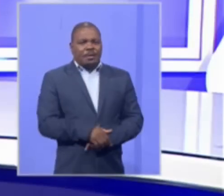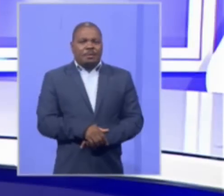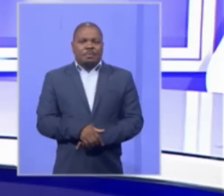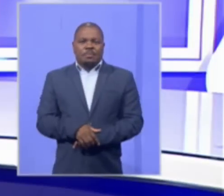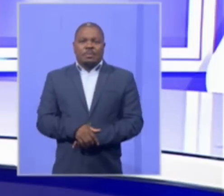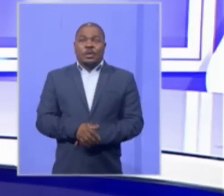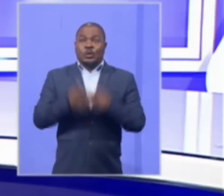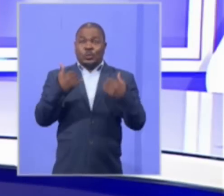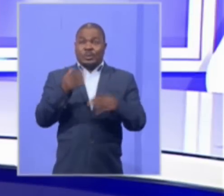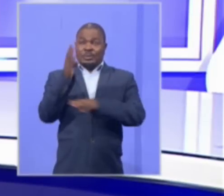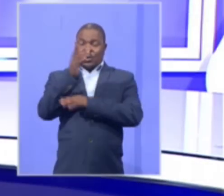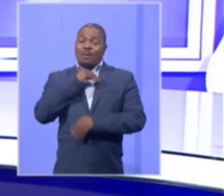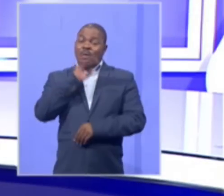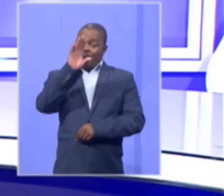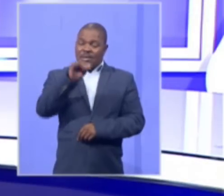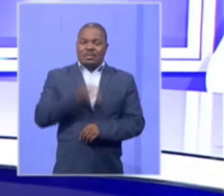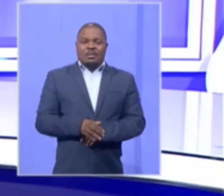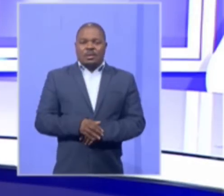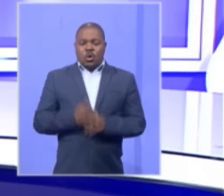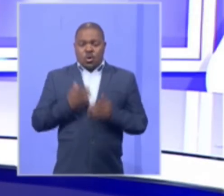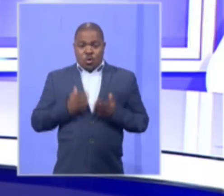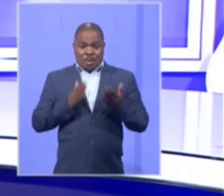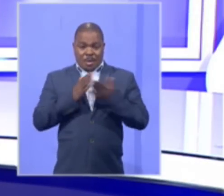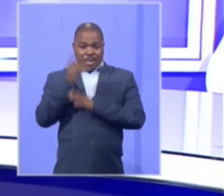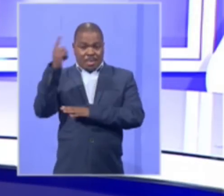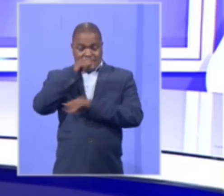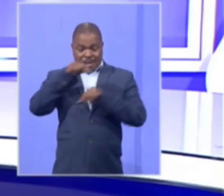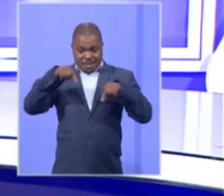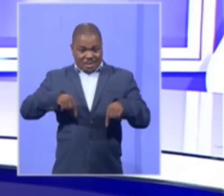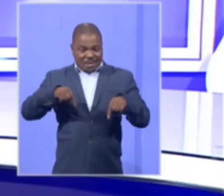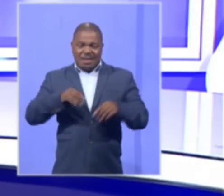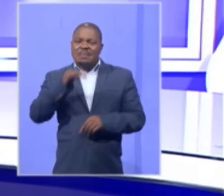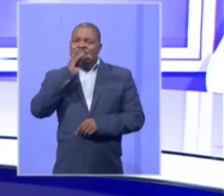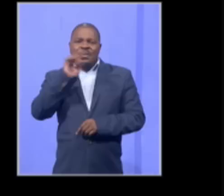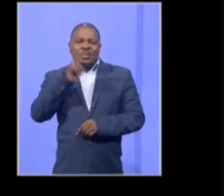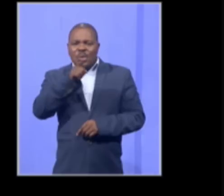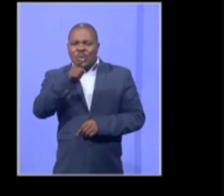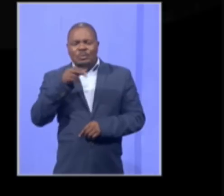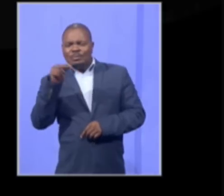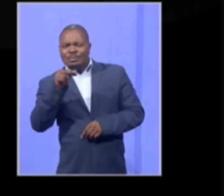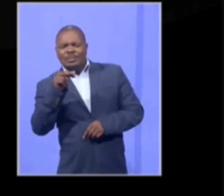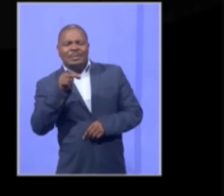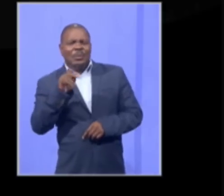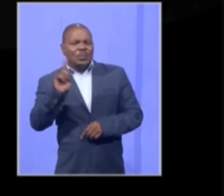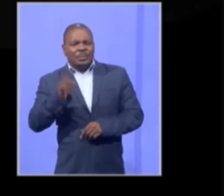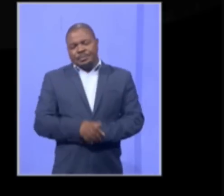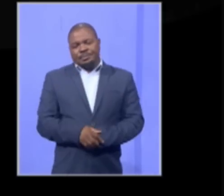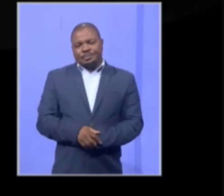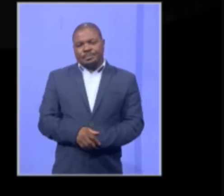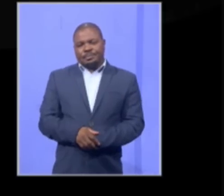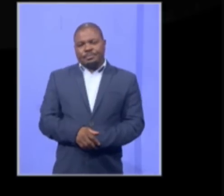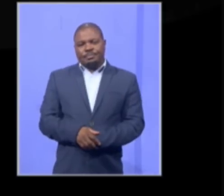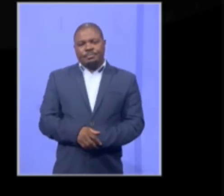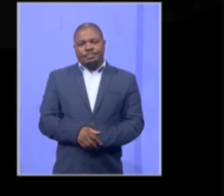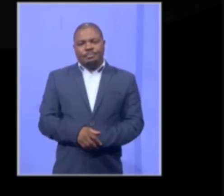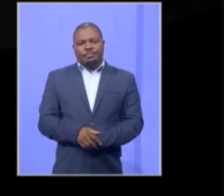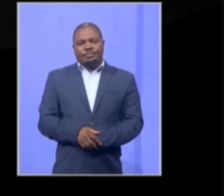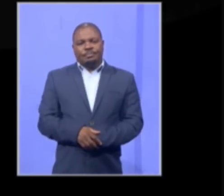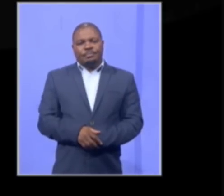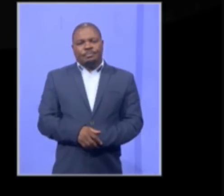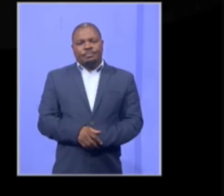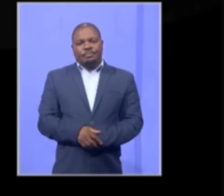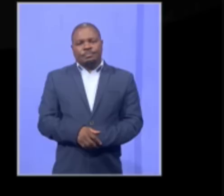Pejana re botšišitše gore na letšatši le la ditokelo tša botho le ra go reng go wena bjalo ka modudi wa Afrika Borwa.